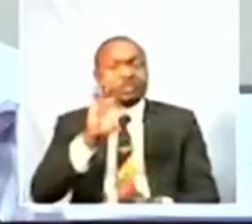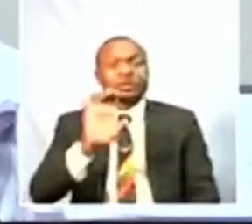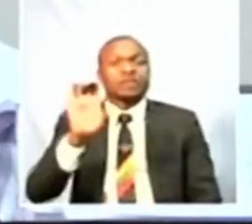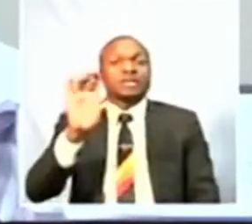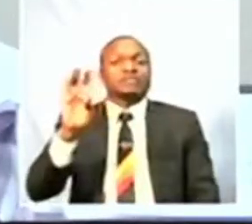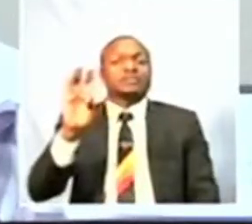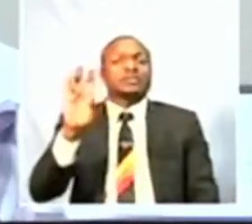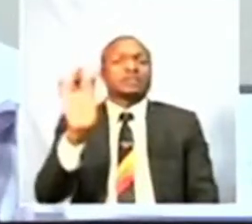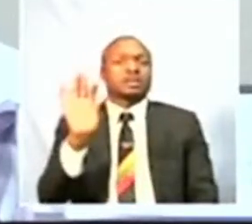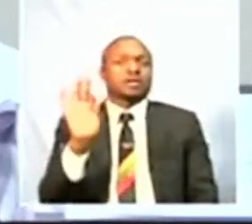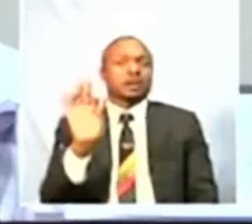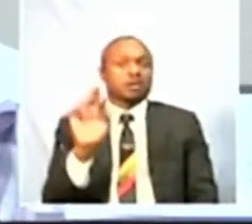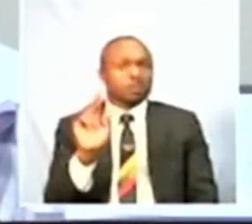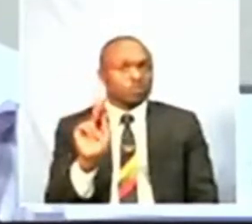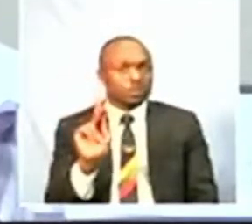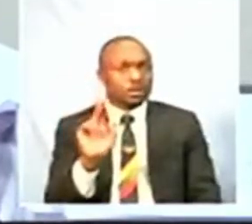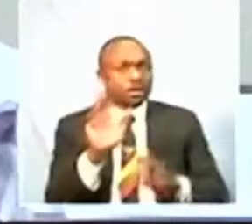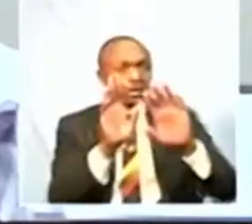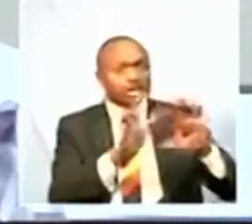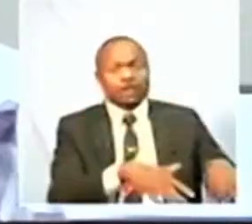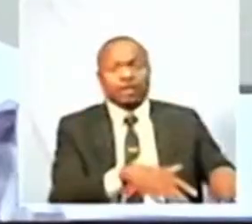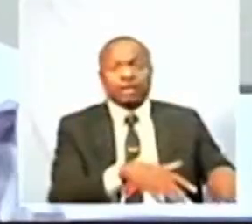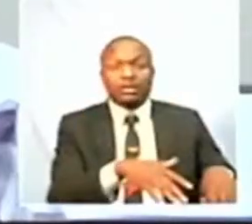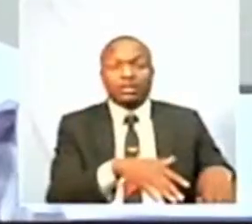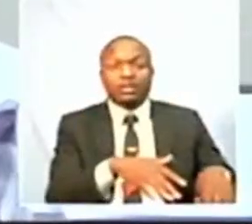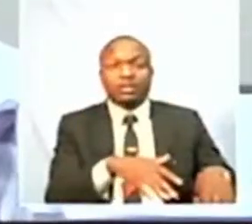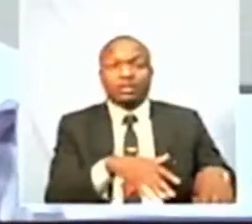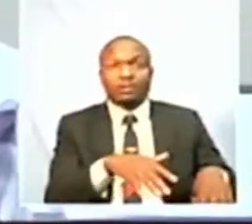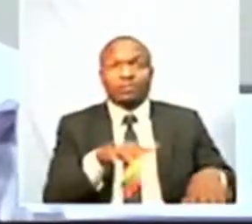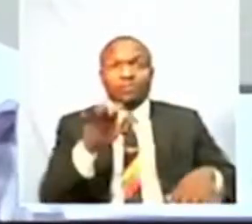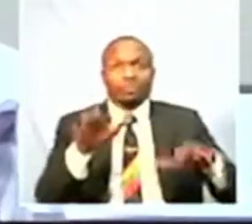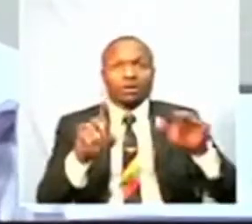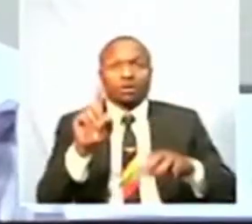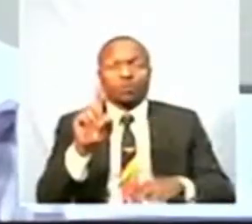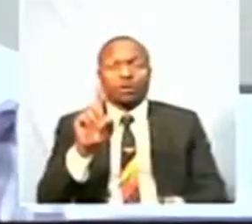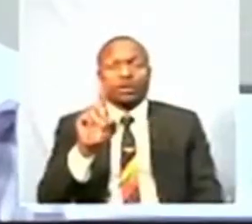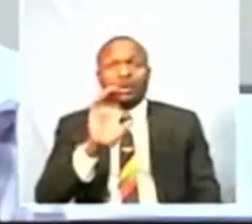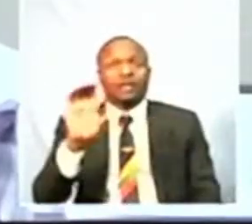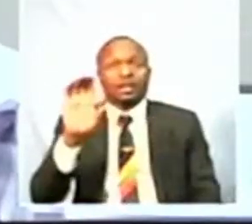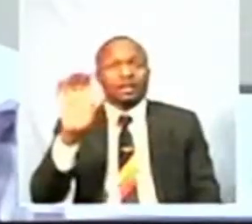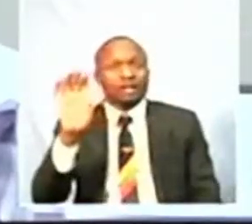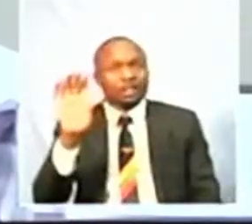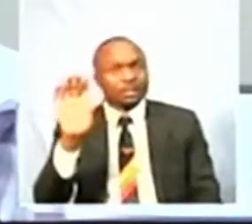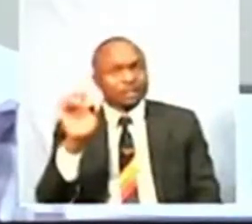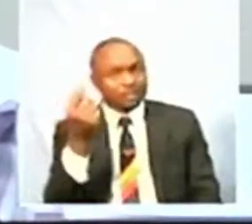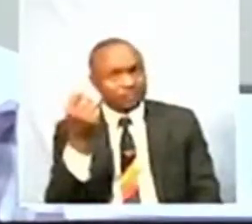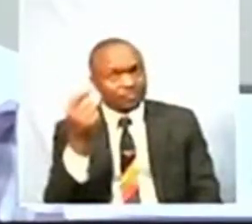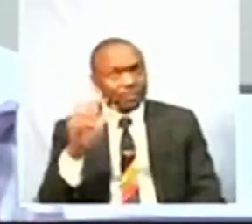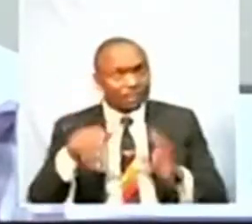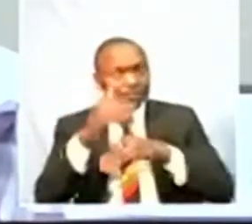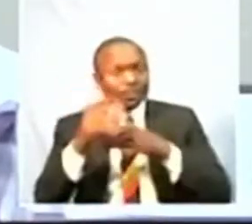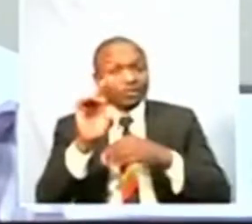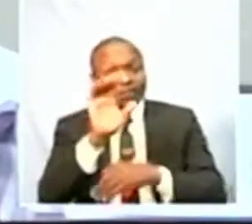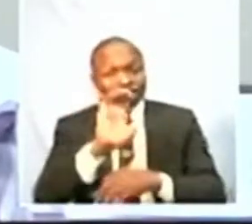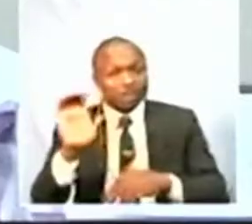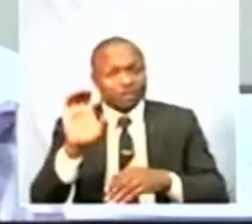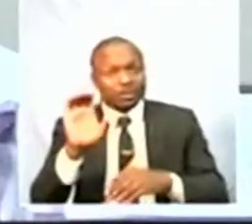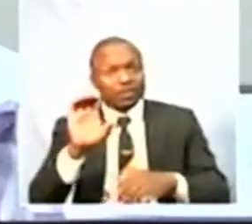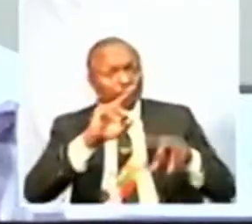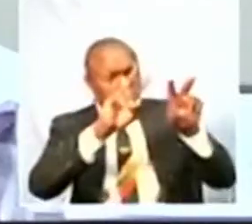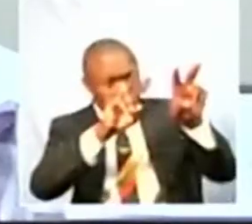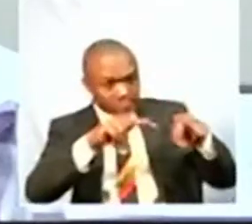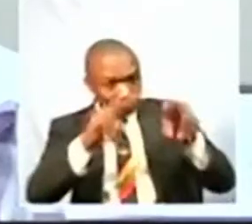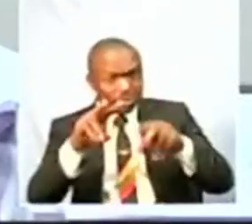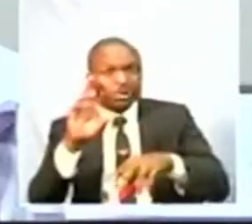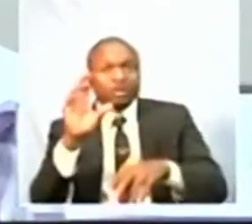777,779 kwacha, leaving a balance of 111. Out of 800, a physical inspection carried out on